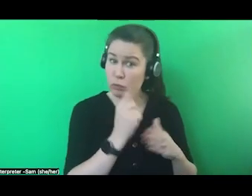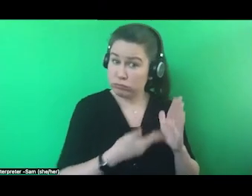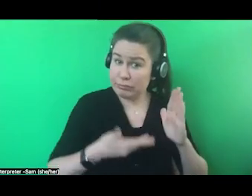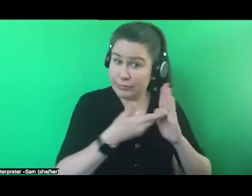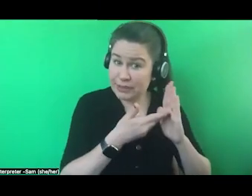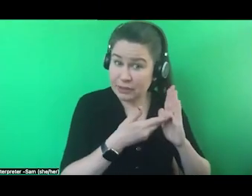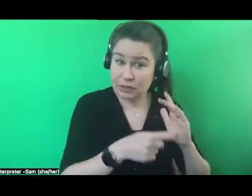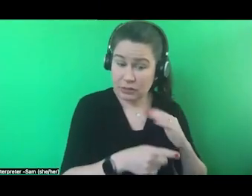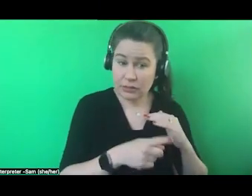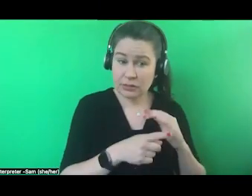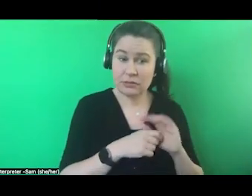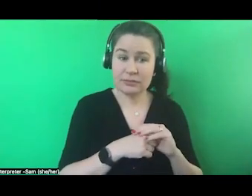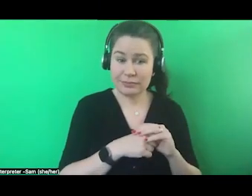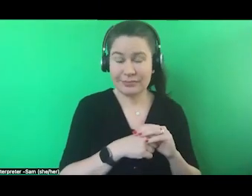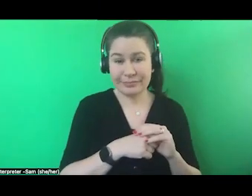Well,